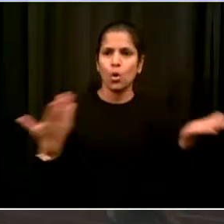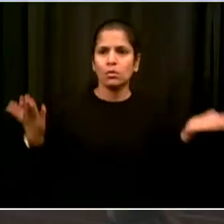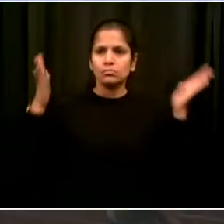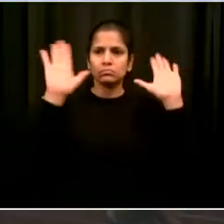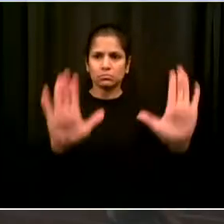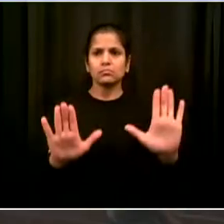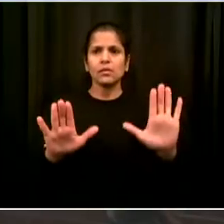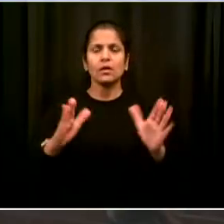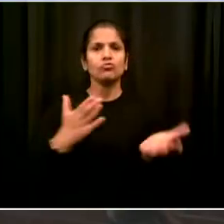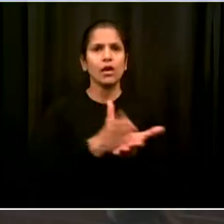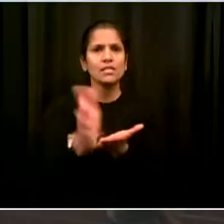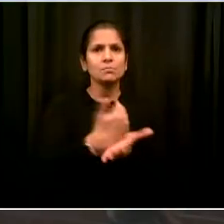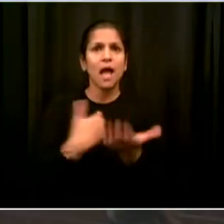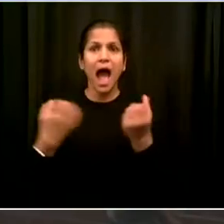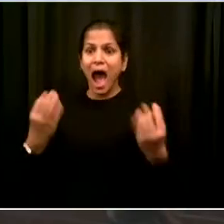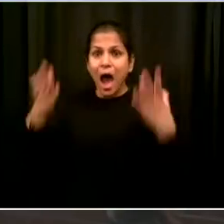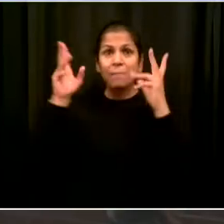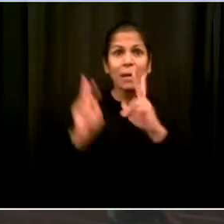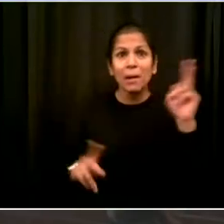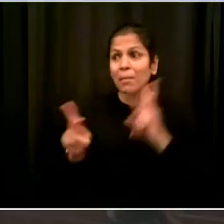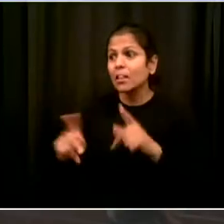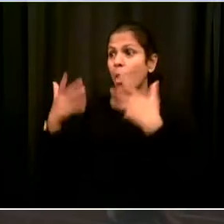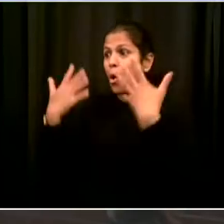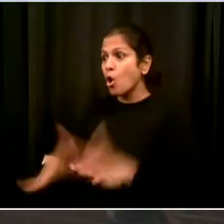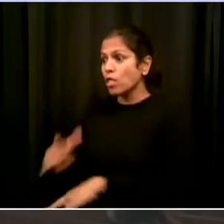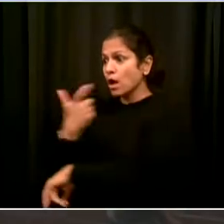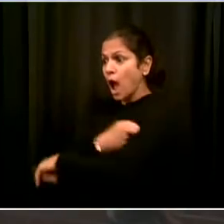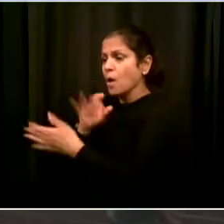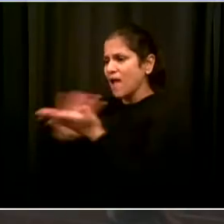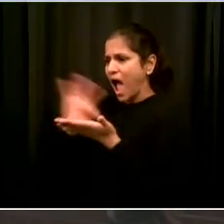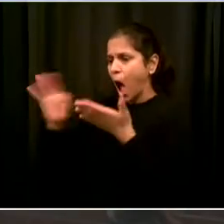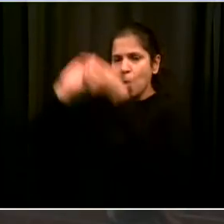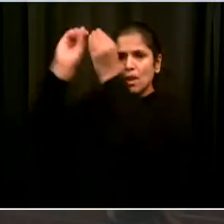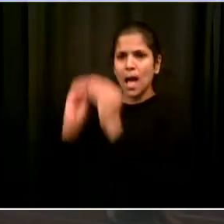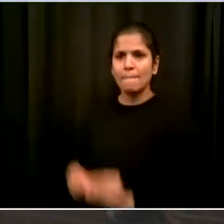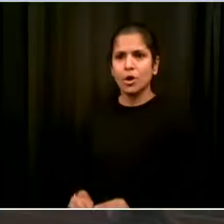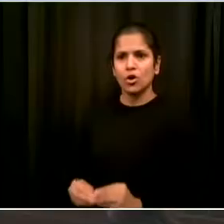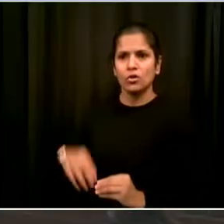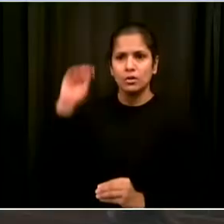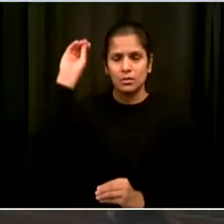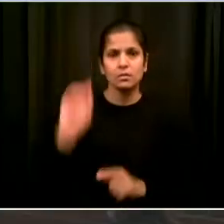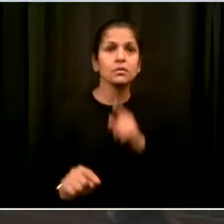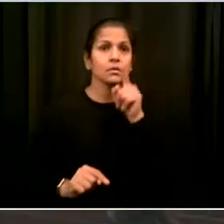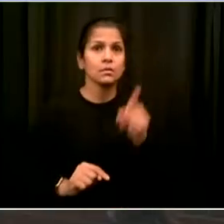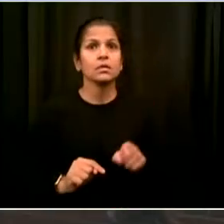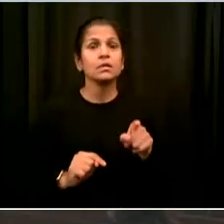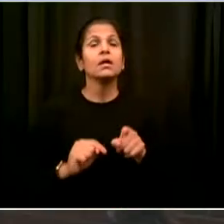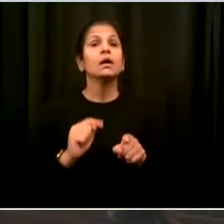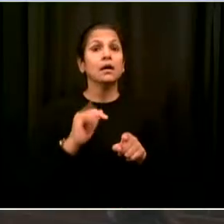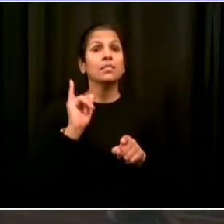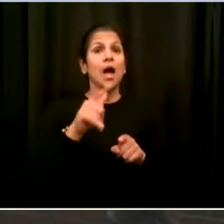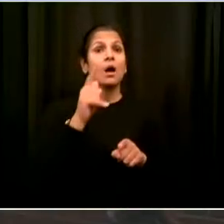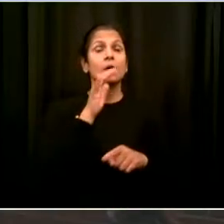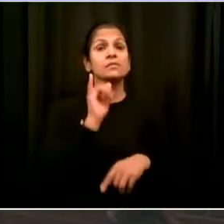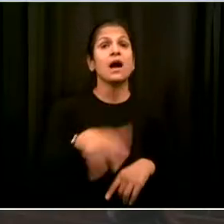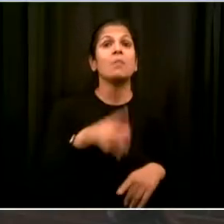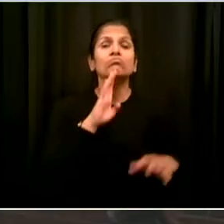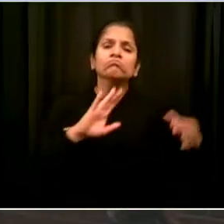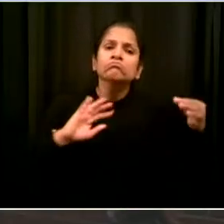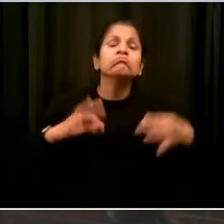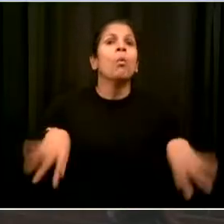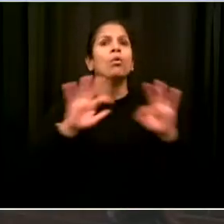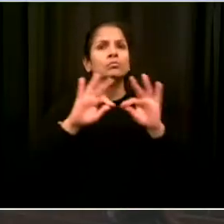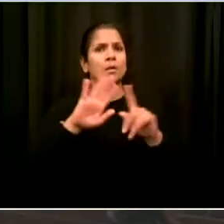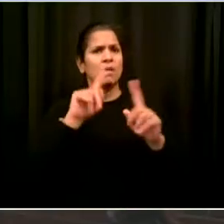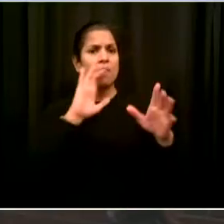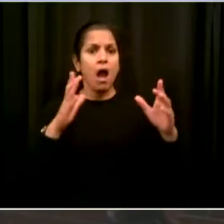indicators. Ensuring New Yorkers have up-to-date information and data, but also making sure we have an equitable distribution. While the command center will be